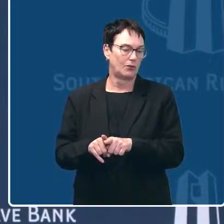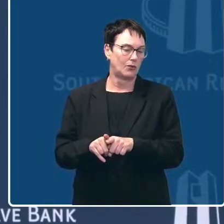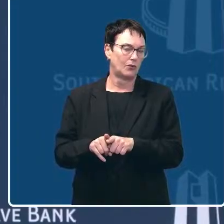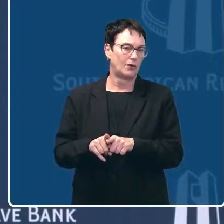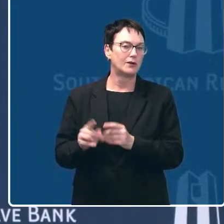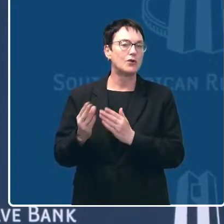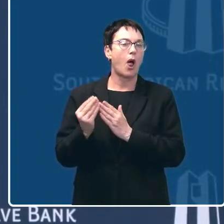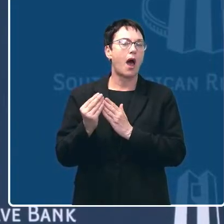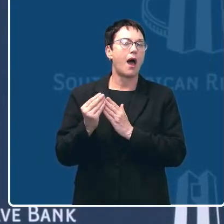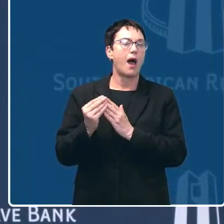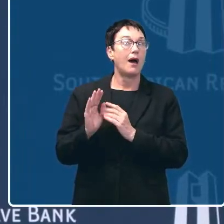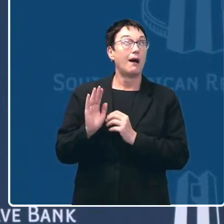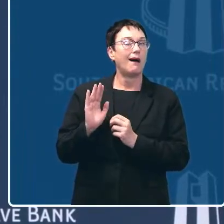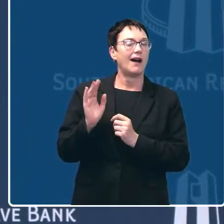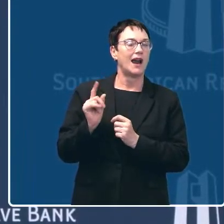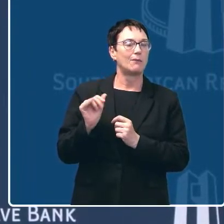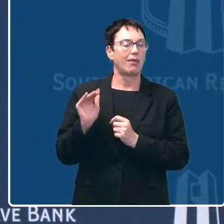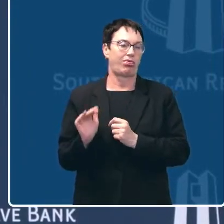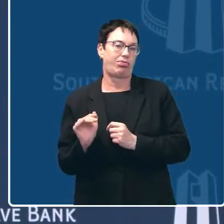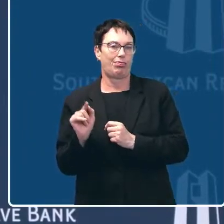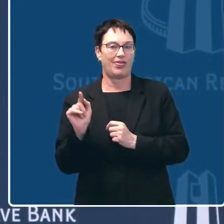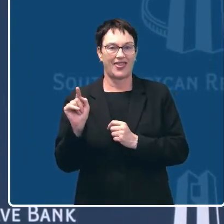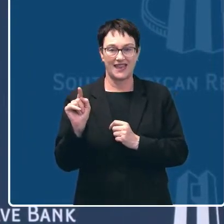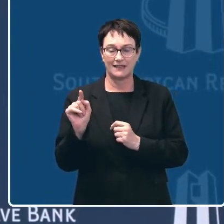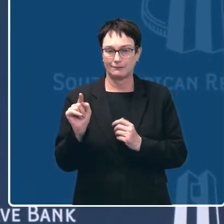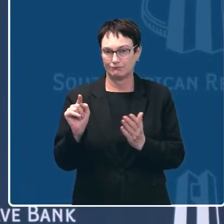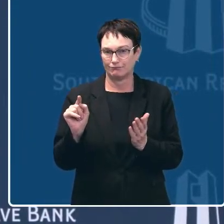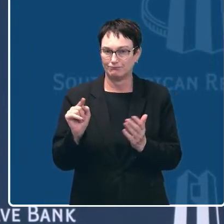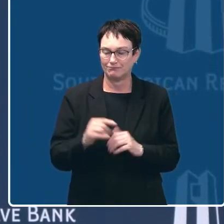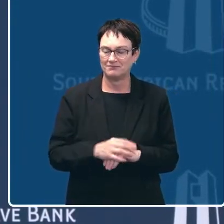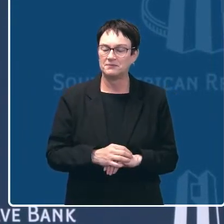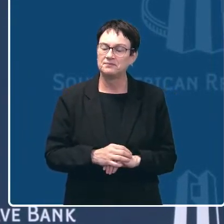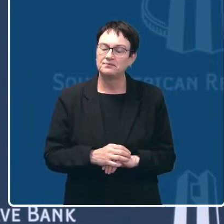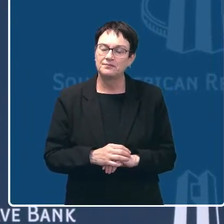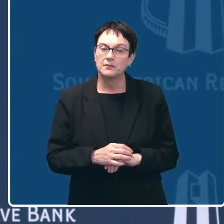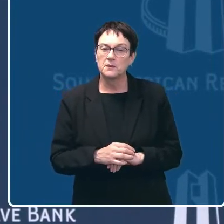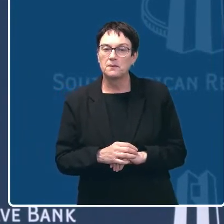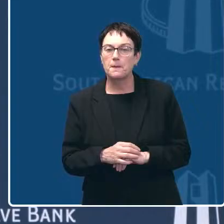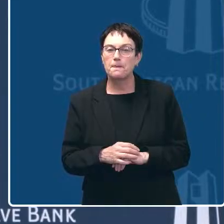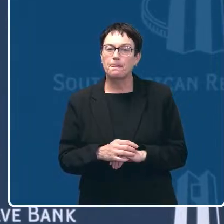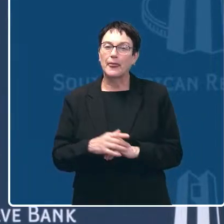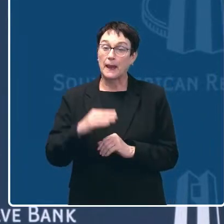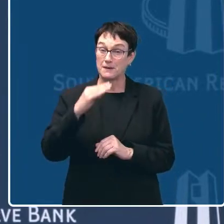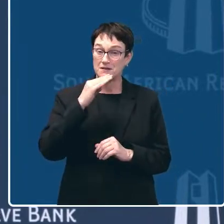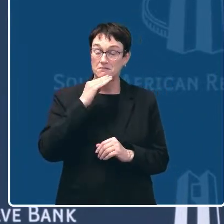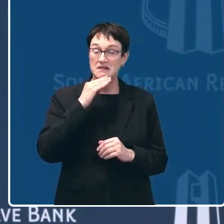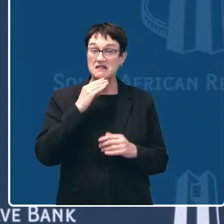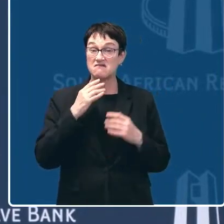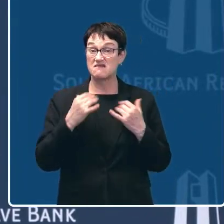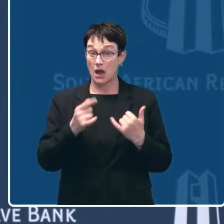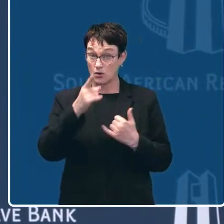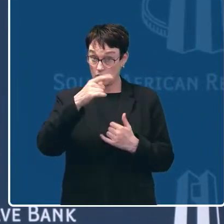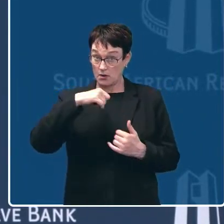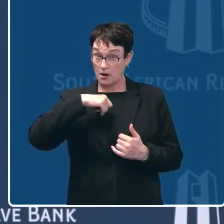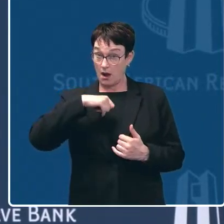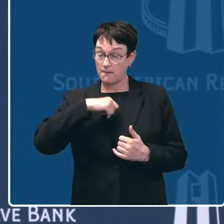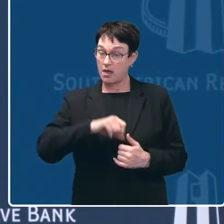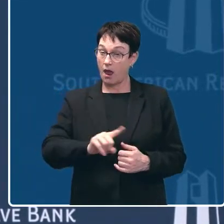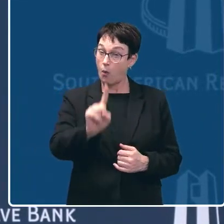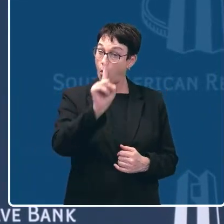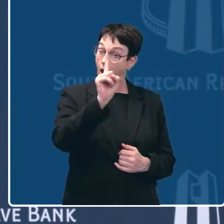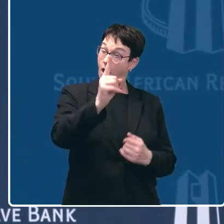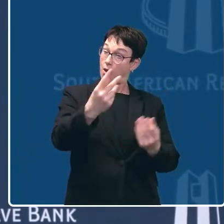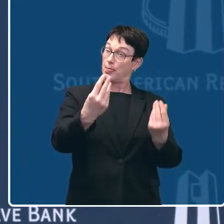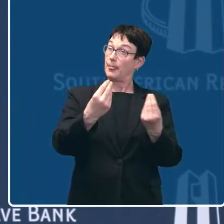dollar that is weak. So, if you're looking for one variable that will